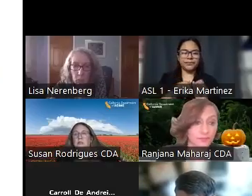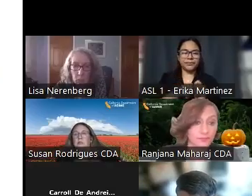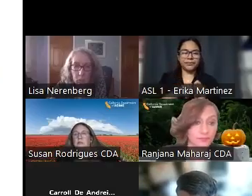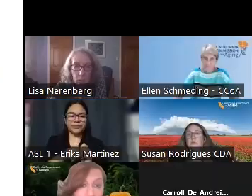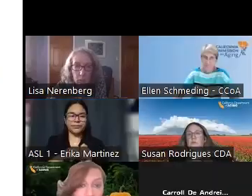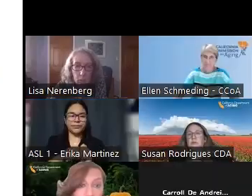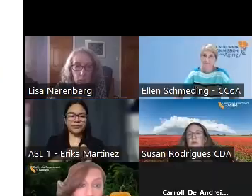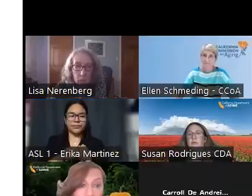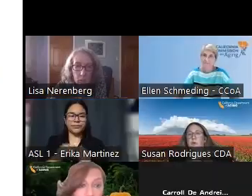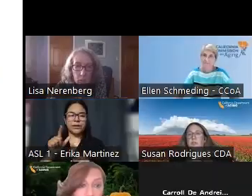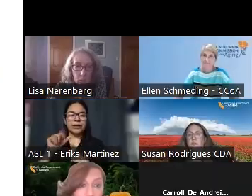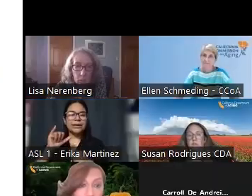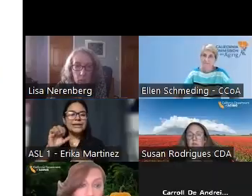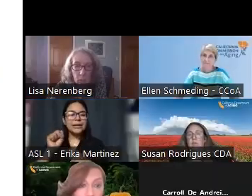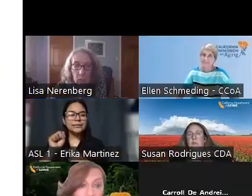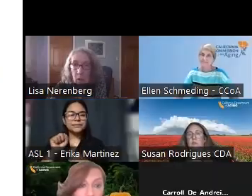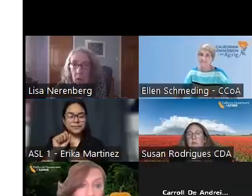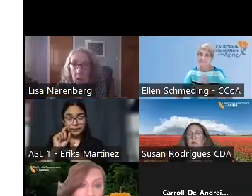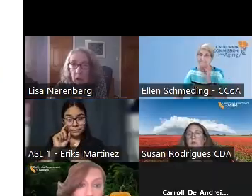Lisa, so you have a question?